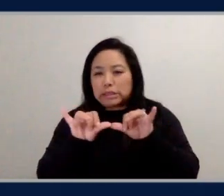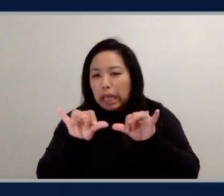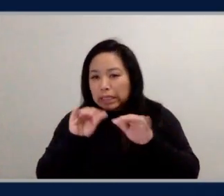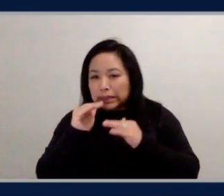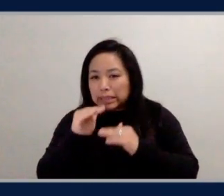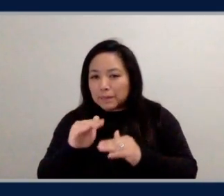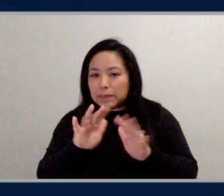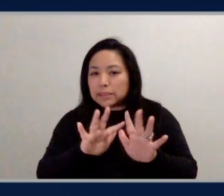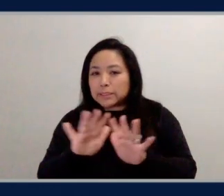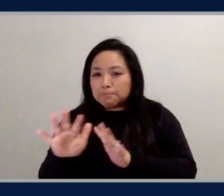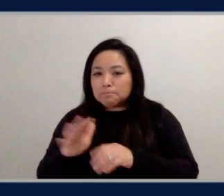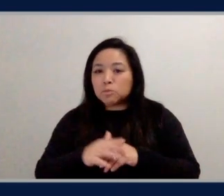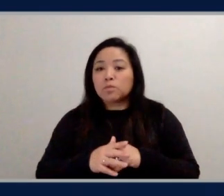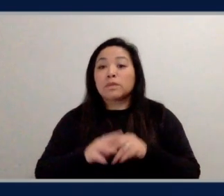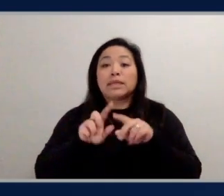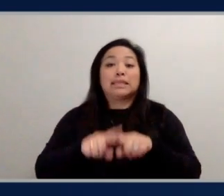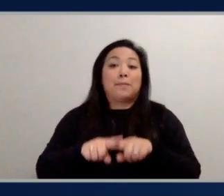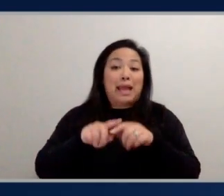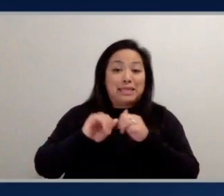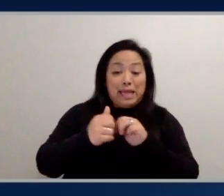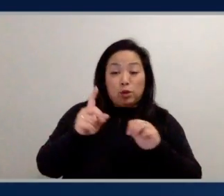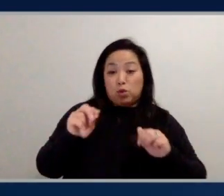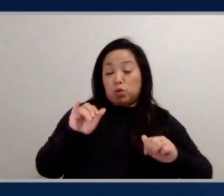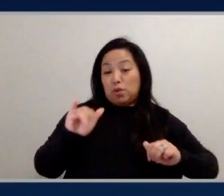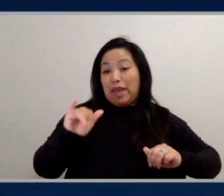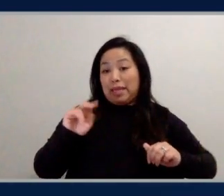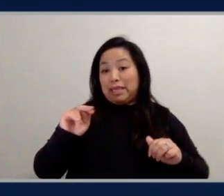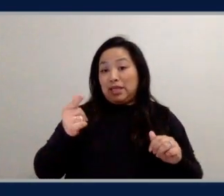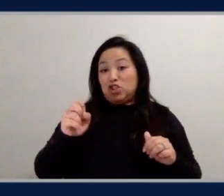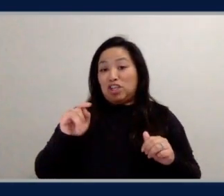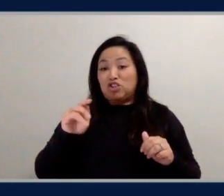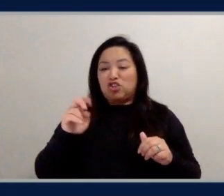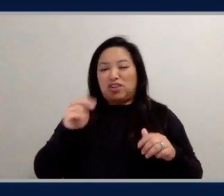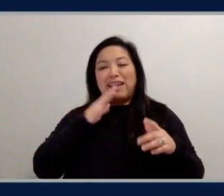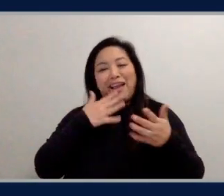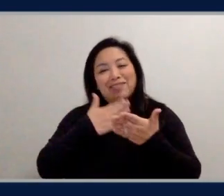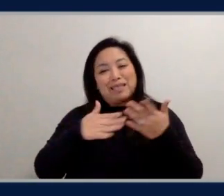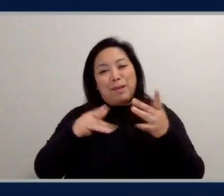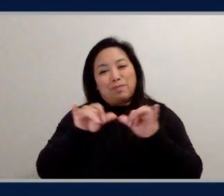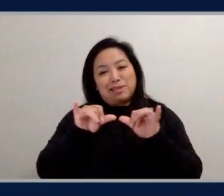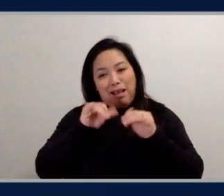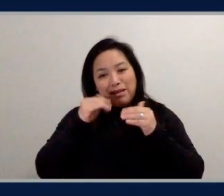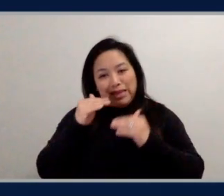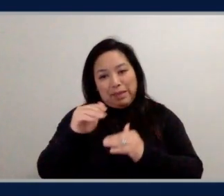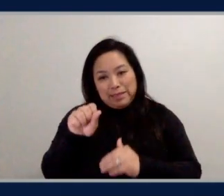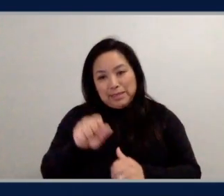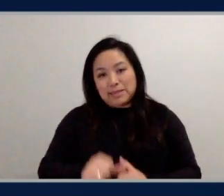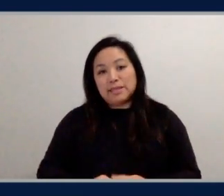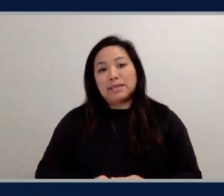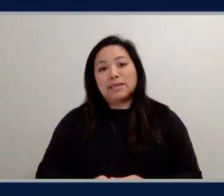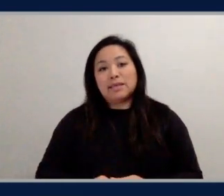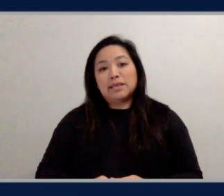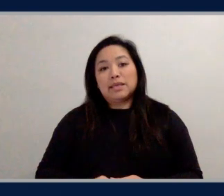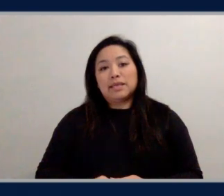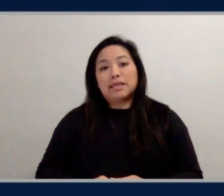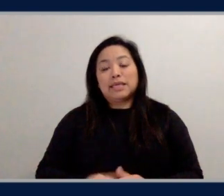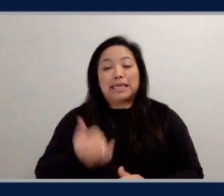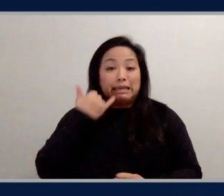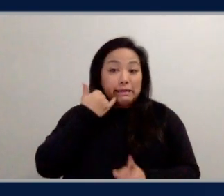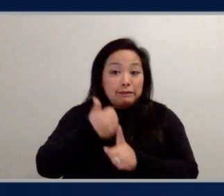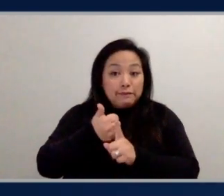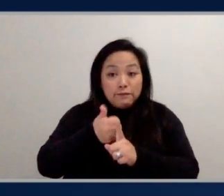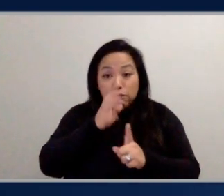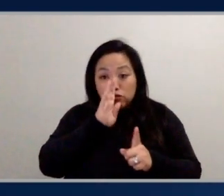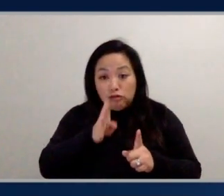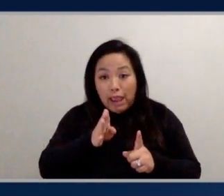do that ingestion, there are definitely some size limitations and things to be aware of. So, if you're doing it directly